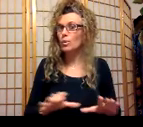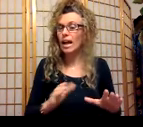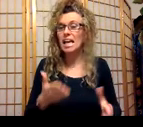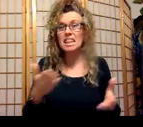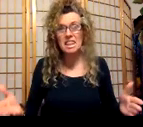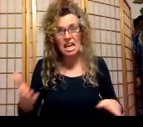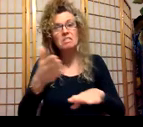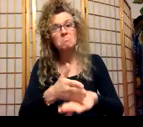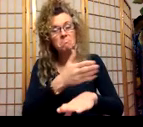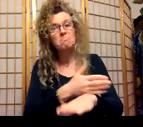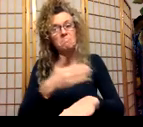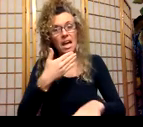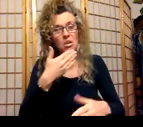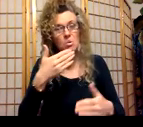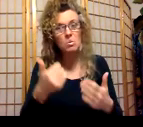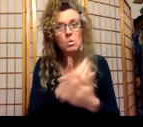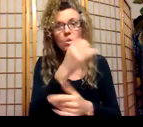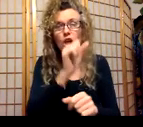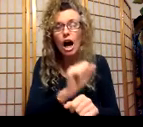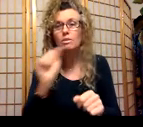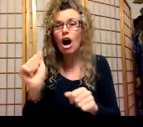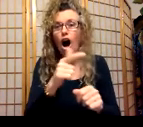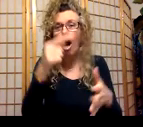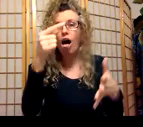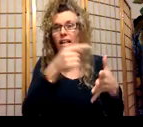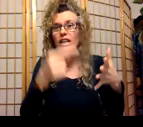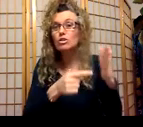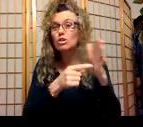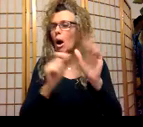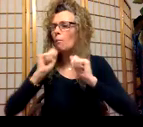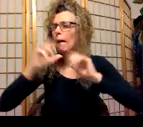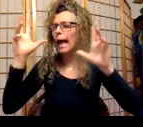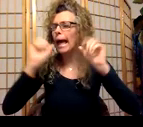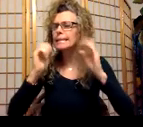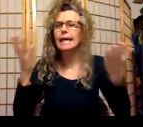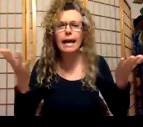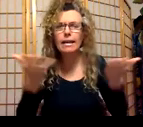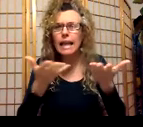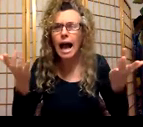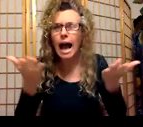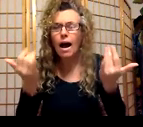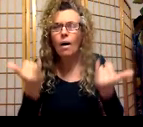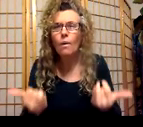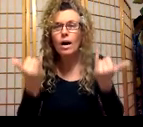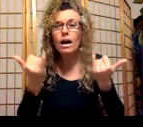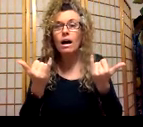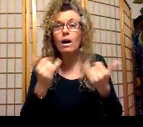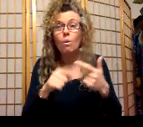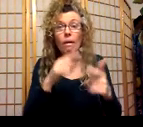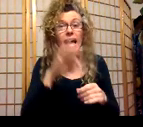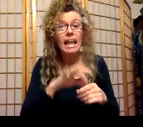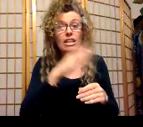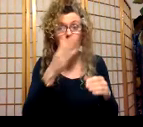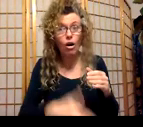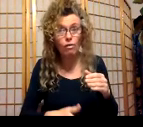going better, new jobs, all things to show how amazing things are now. As soon as the elections are done and over